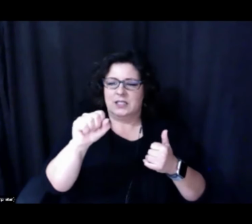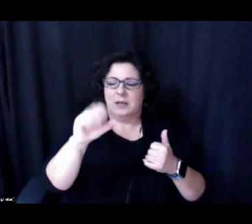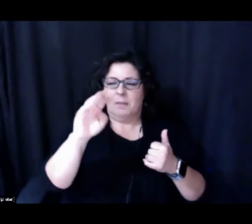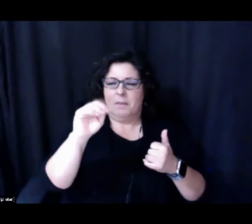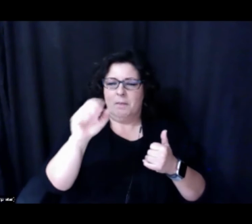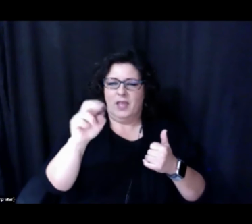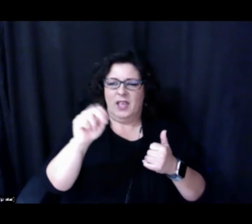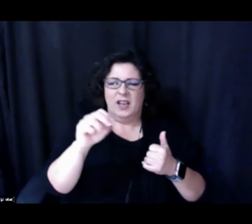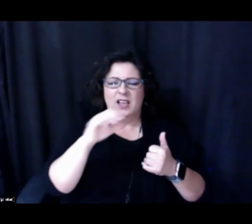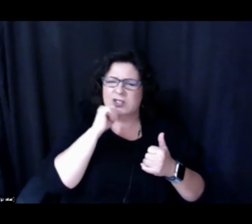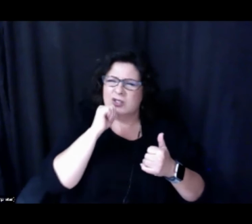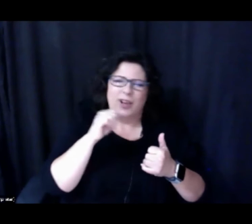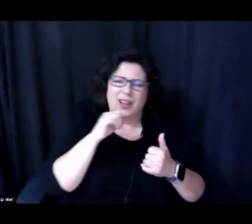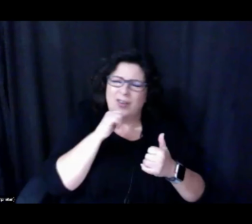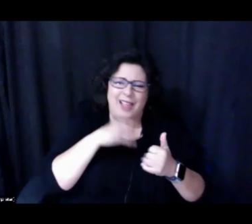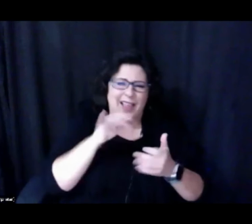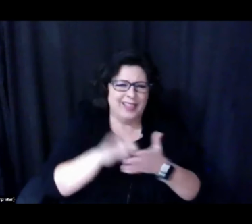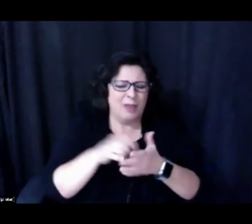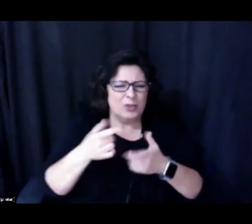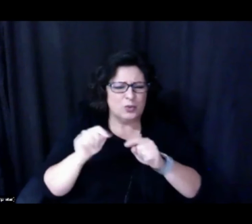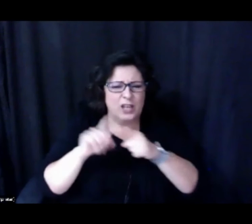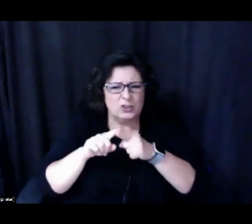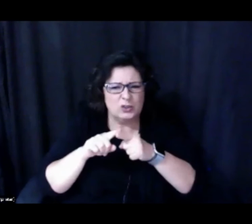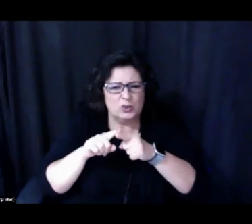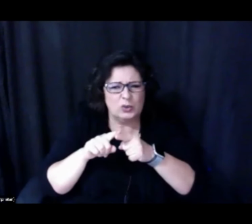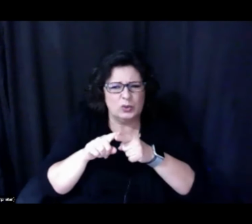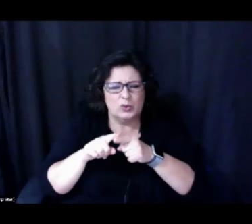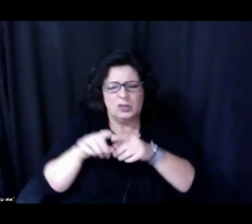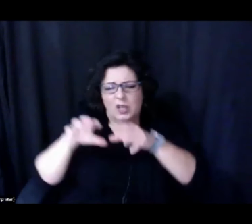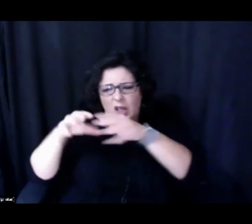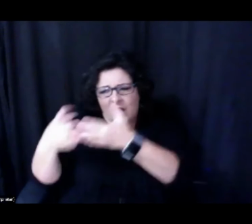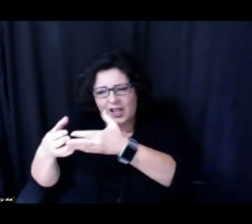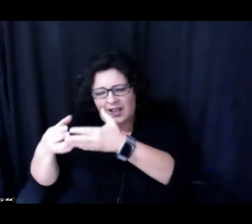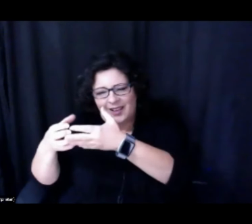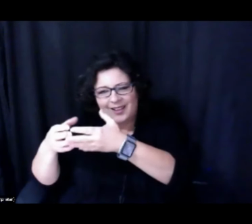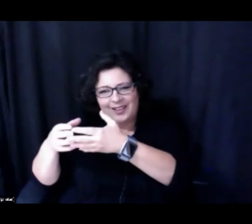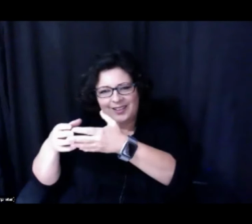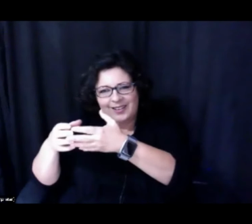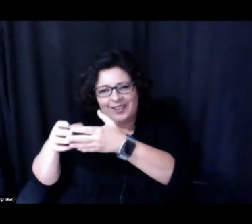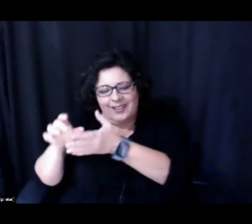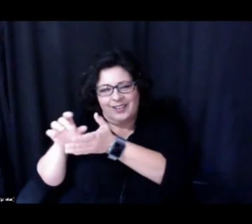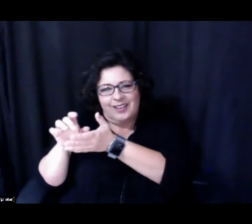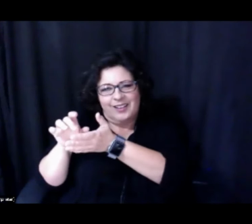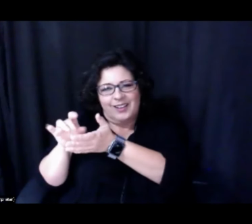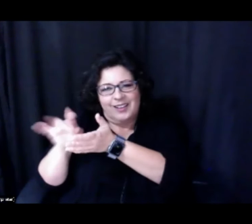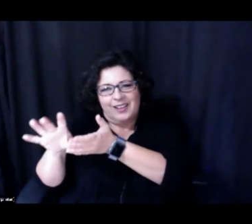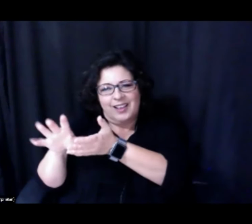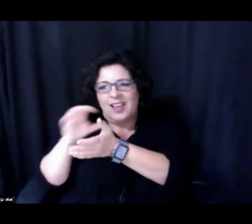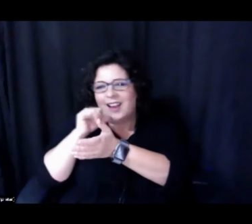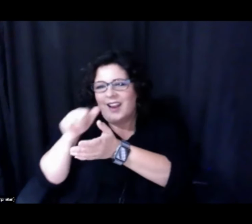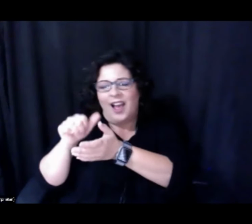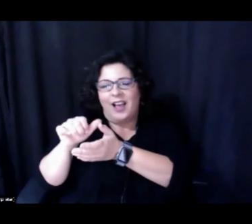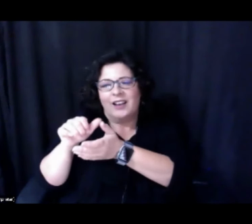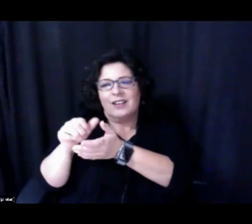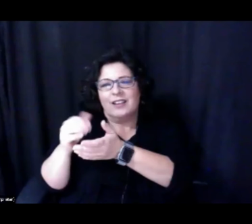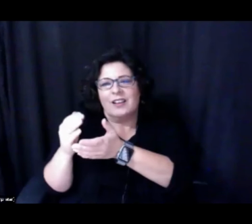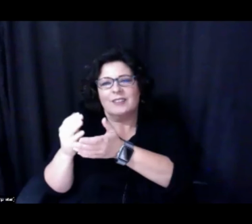centers men in a space where we are trying to center other genders. Yeah, that's a really great question.